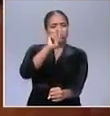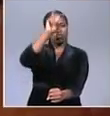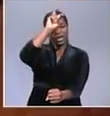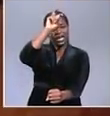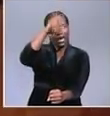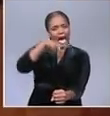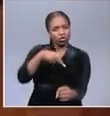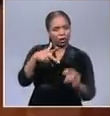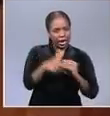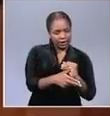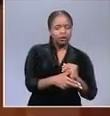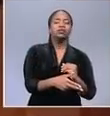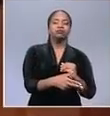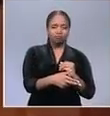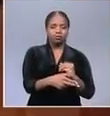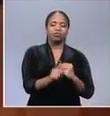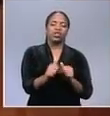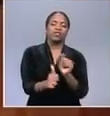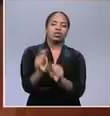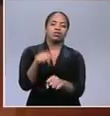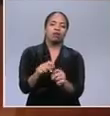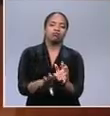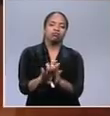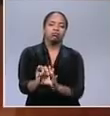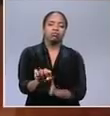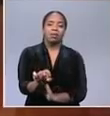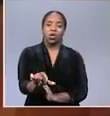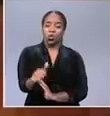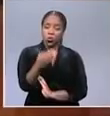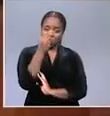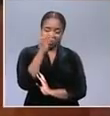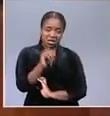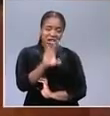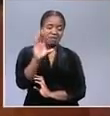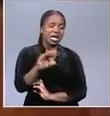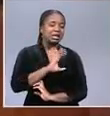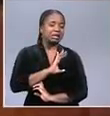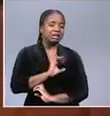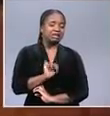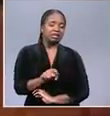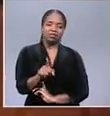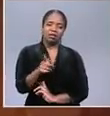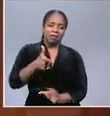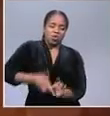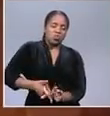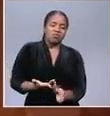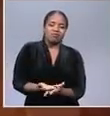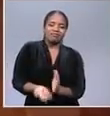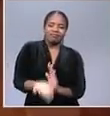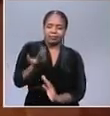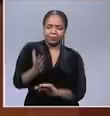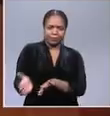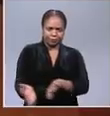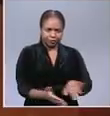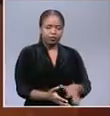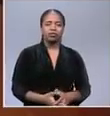as Russian exports were cut, and that's not great news for South African consumers when it comes to that petrol price. If we take a